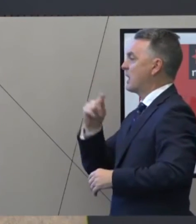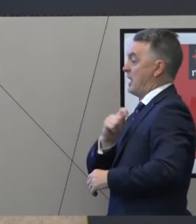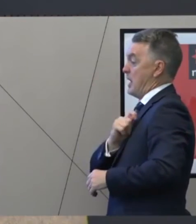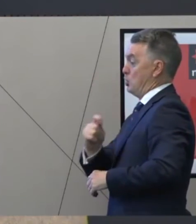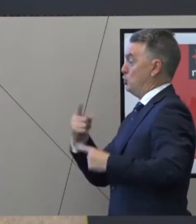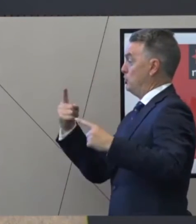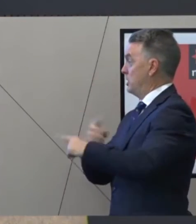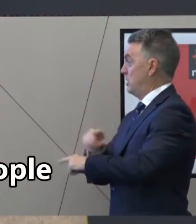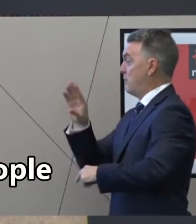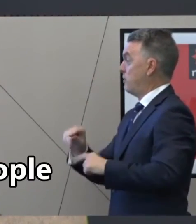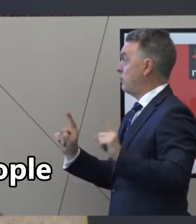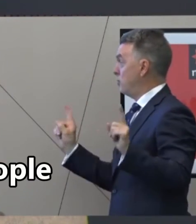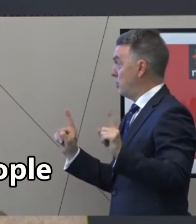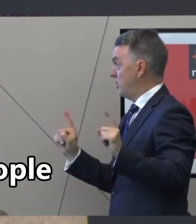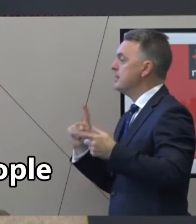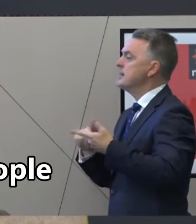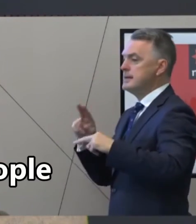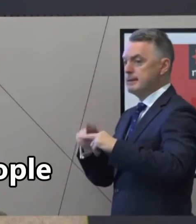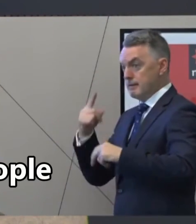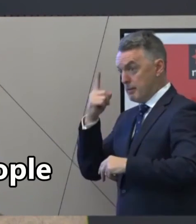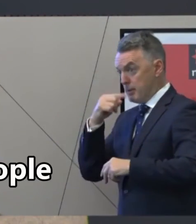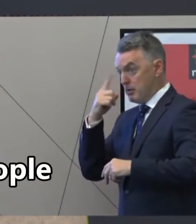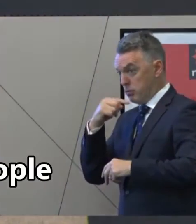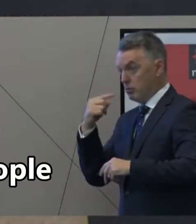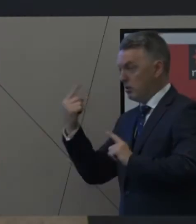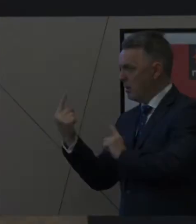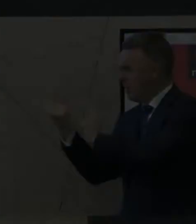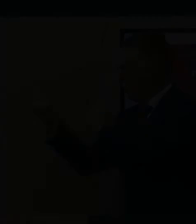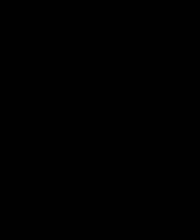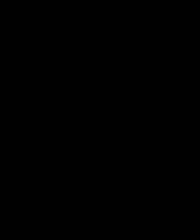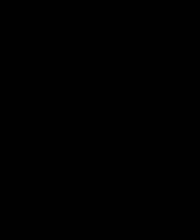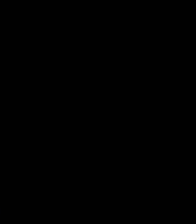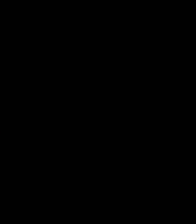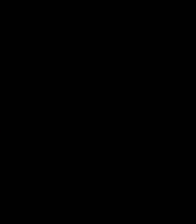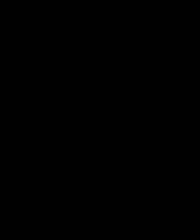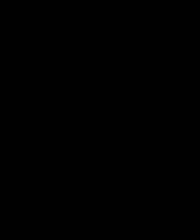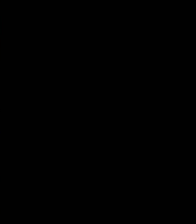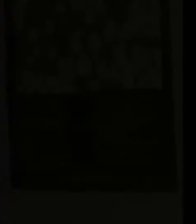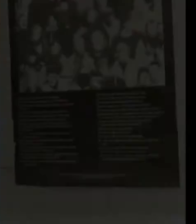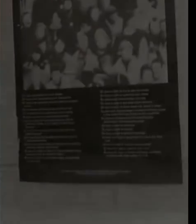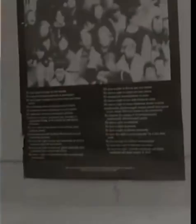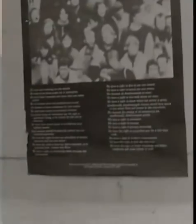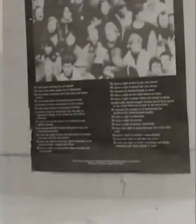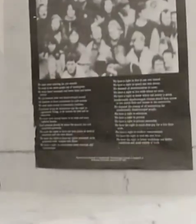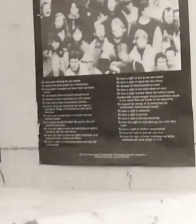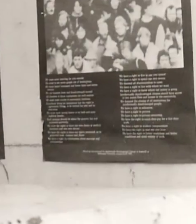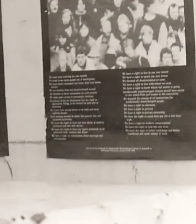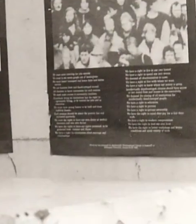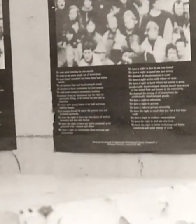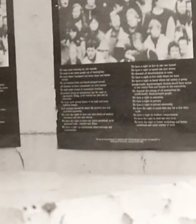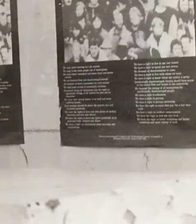change comes when people encounter people. 112 Drummond Street.